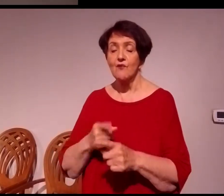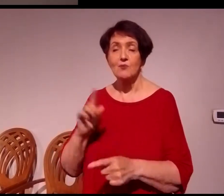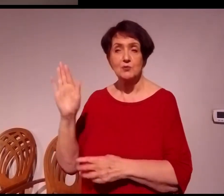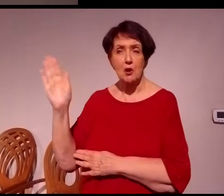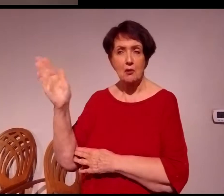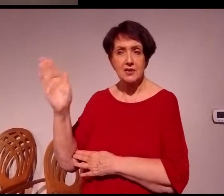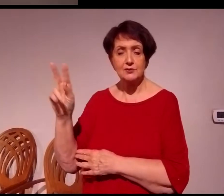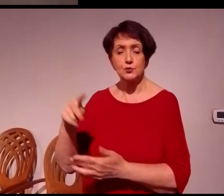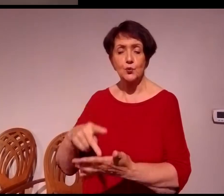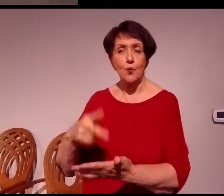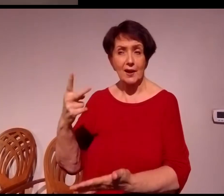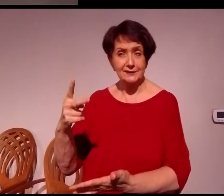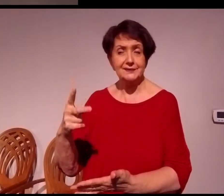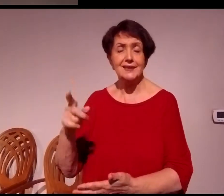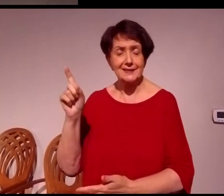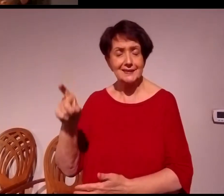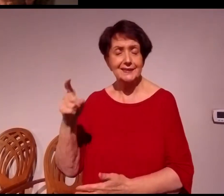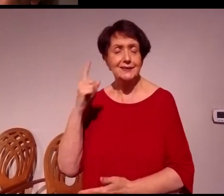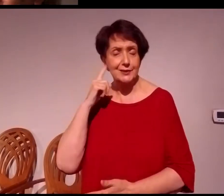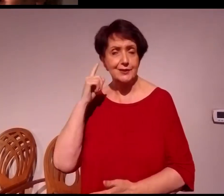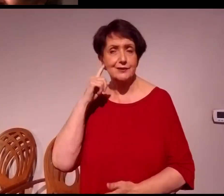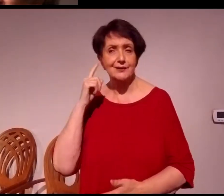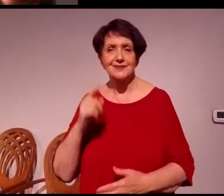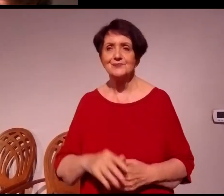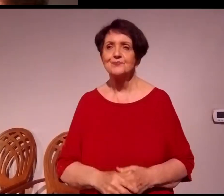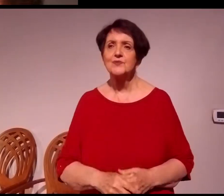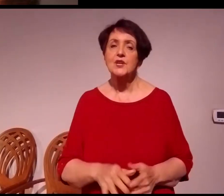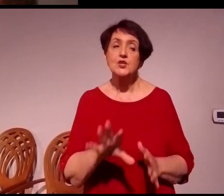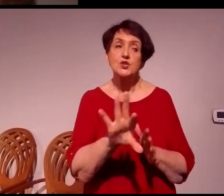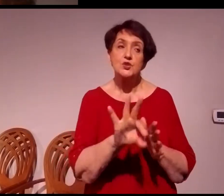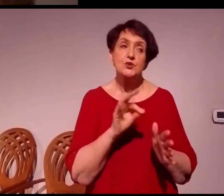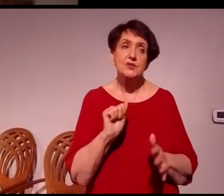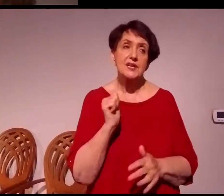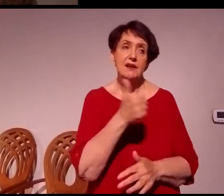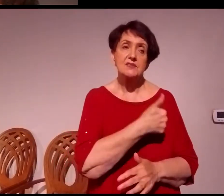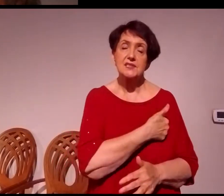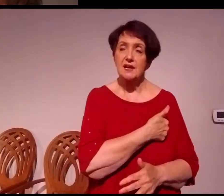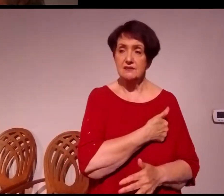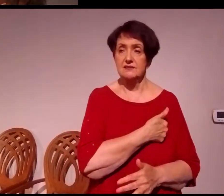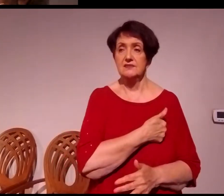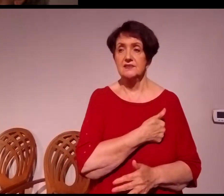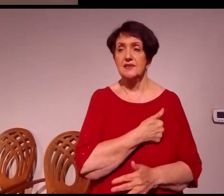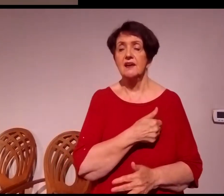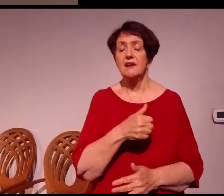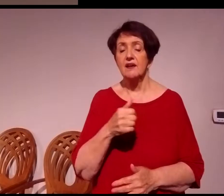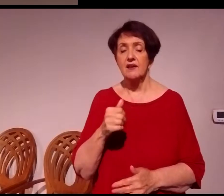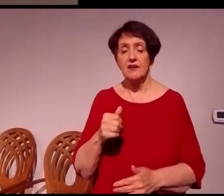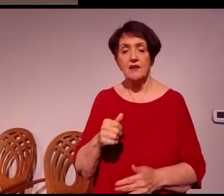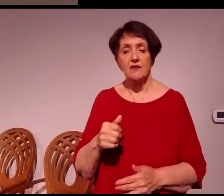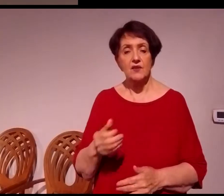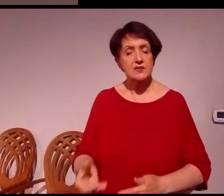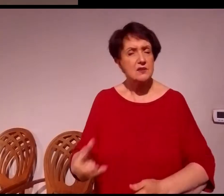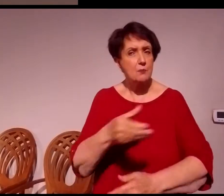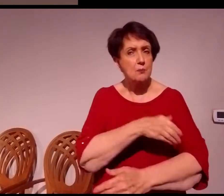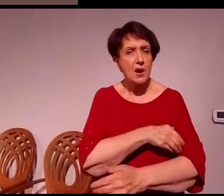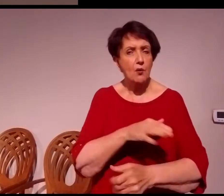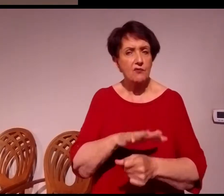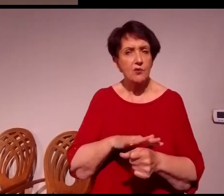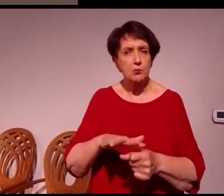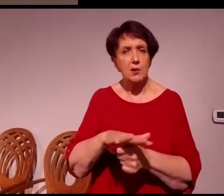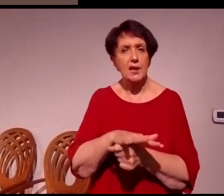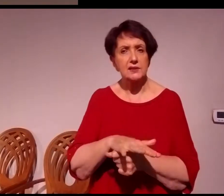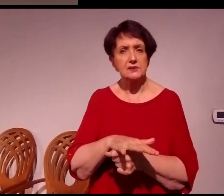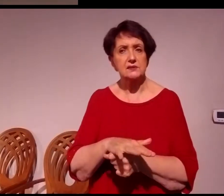needed to hear it. Choosing ourselves is such a powerful place and